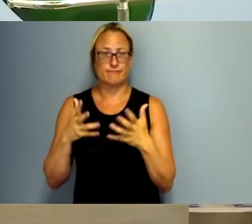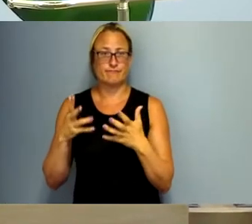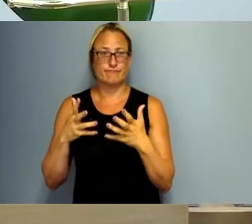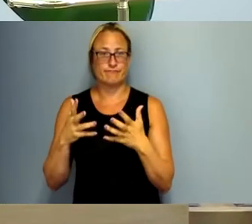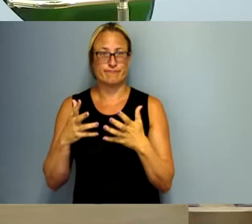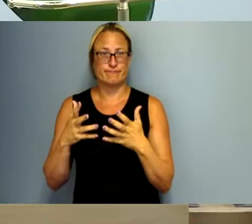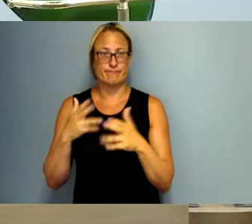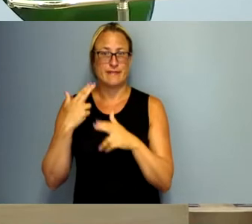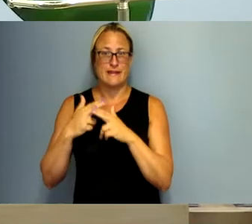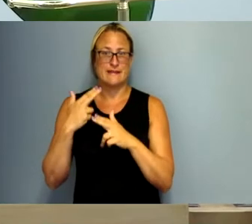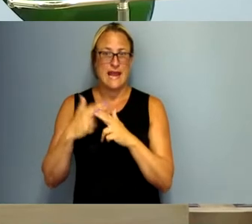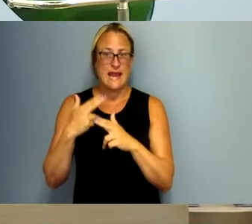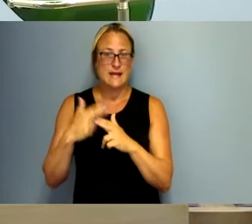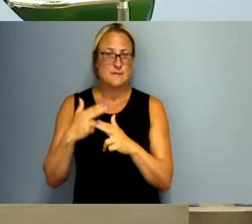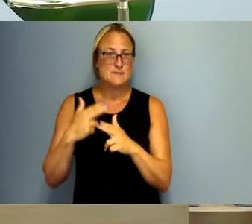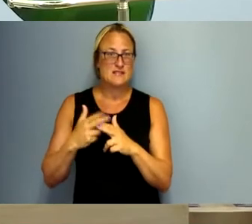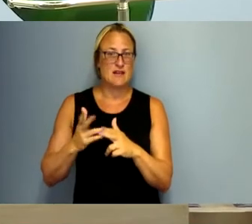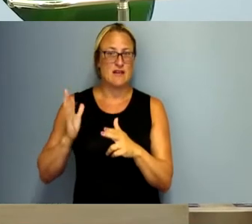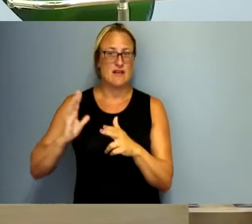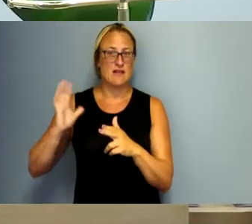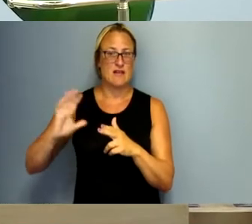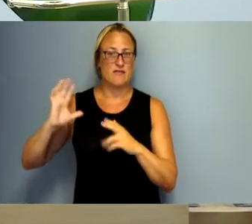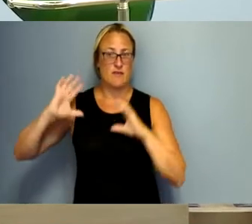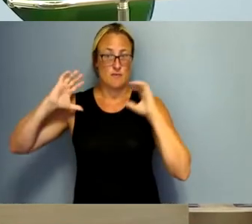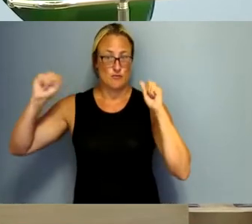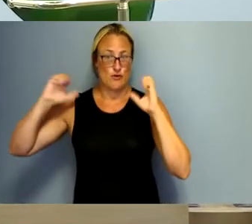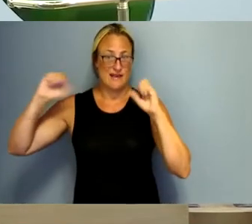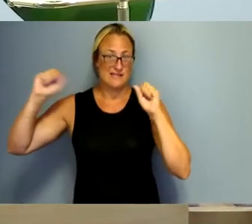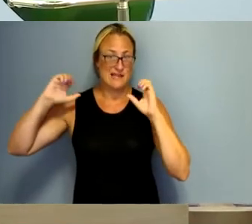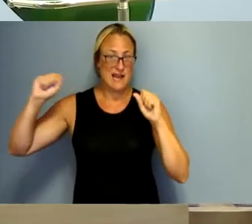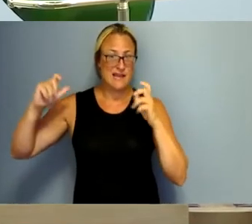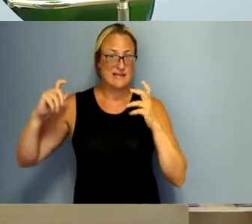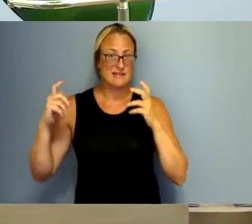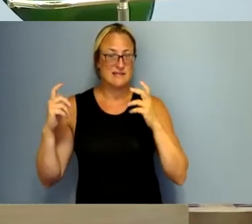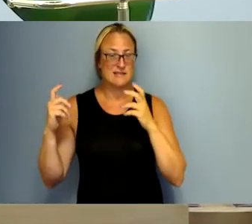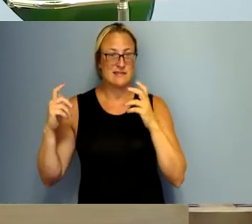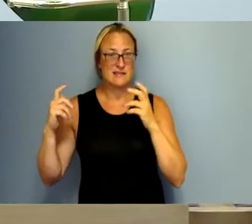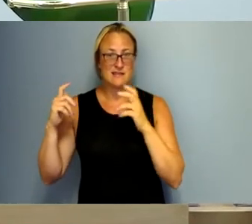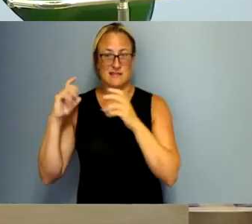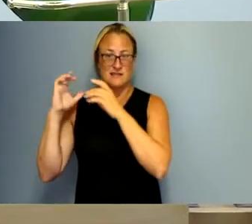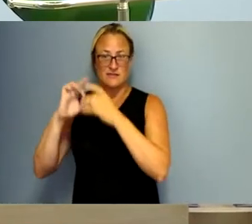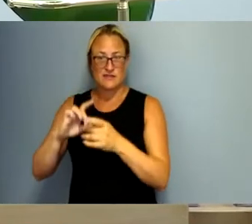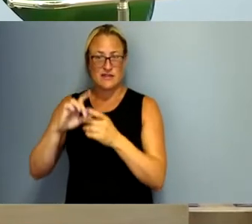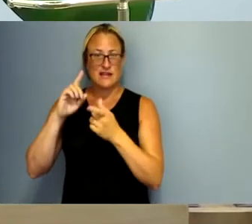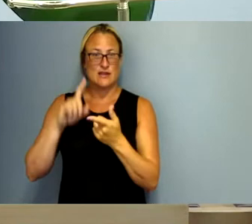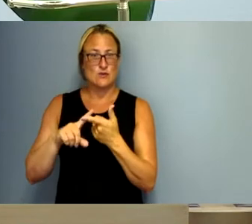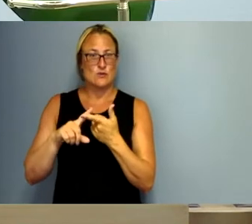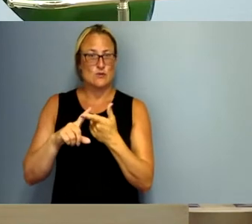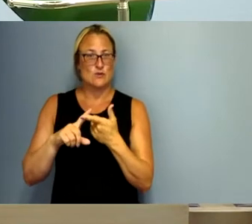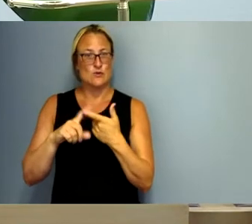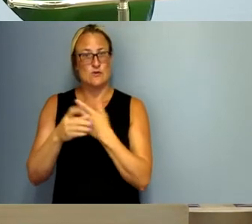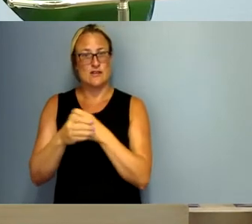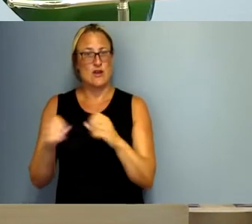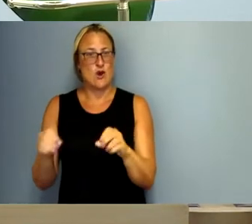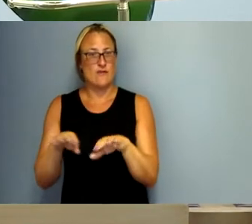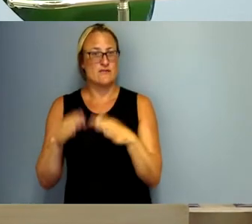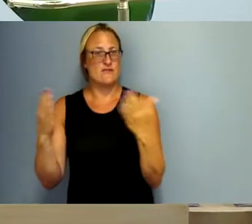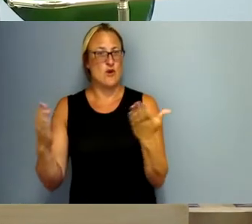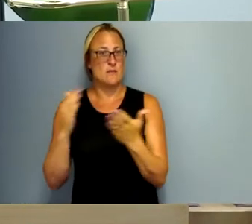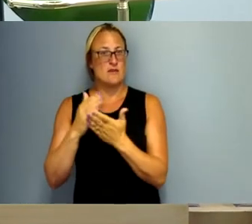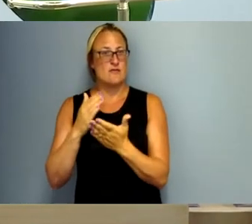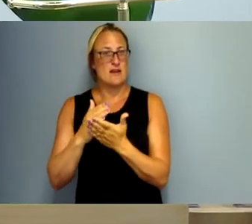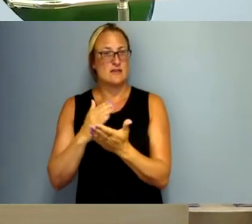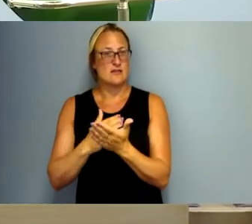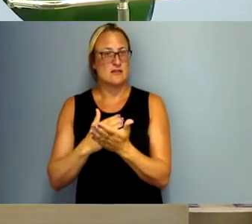of presidents that you mentioned that were, I guess, as it relates to the Office of Open Records. I don't think you